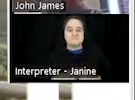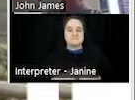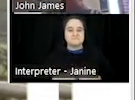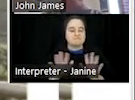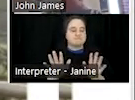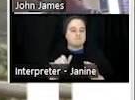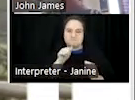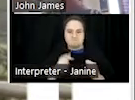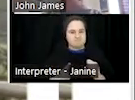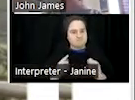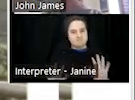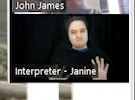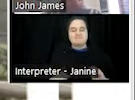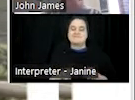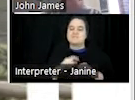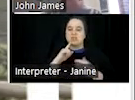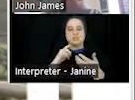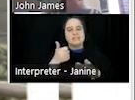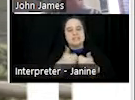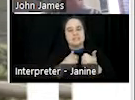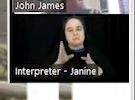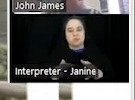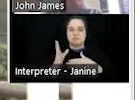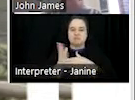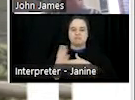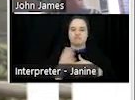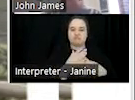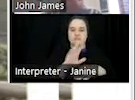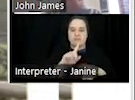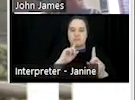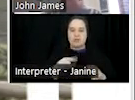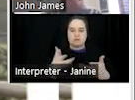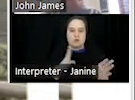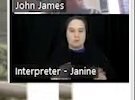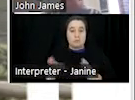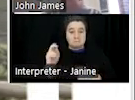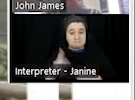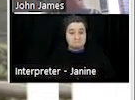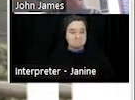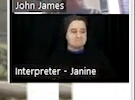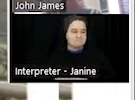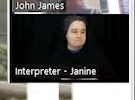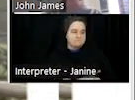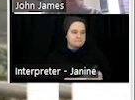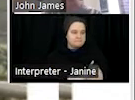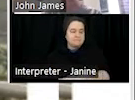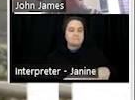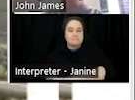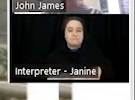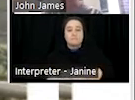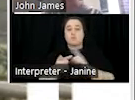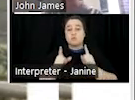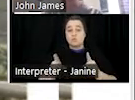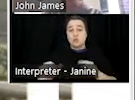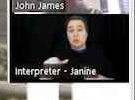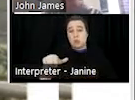take it personally, just so that we can have each person share what they have prepared. And we will have time during the question and answer